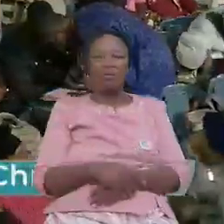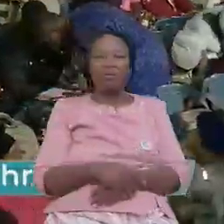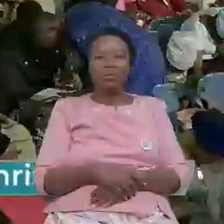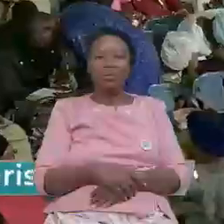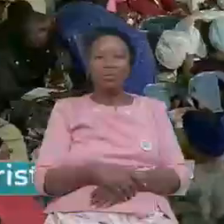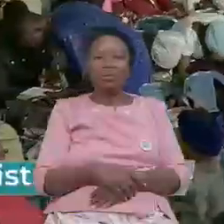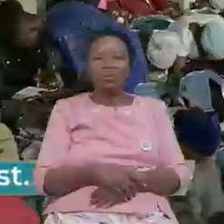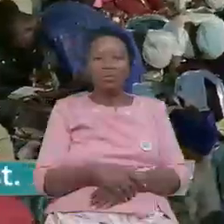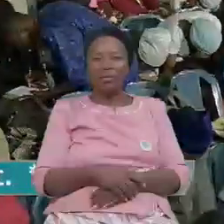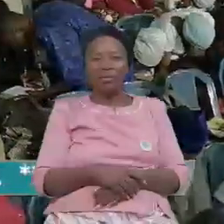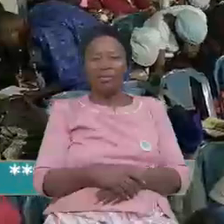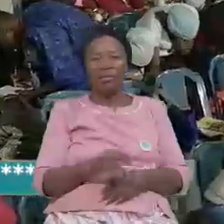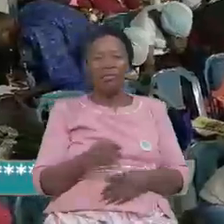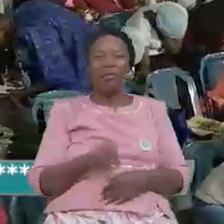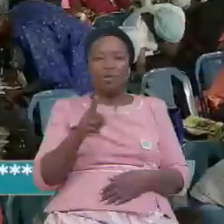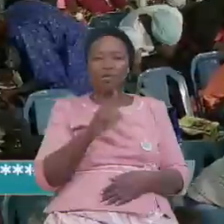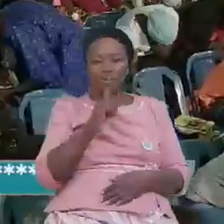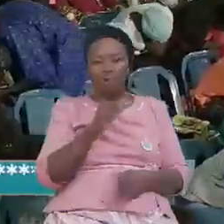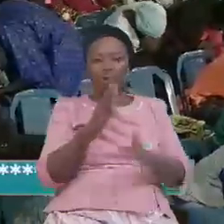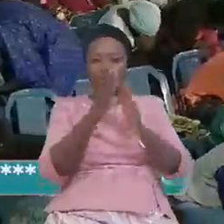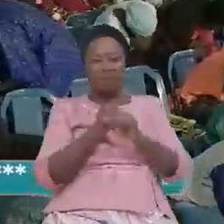You will surely receive it.